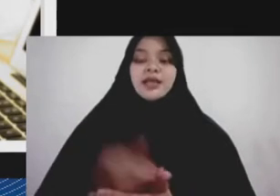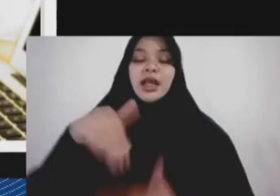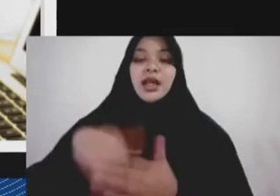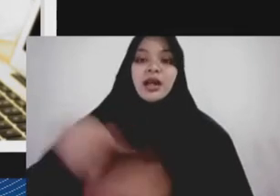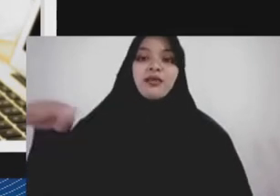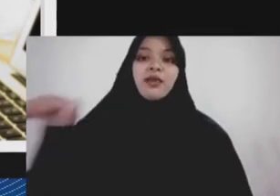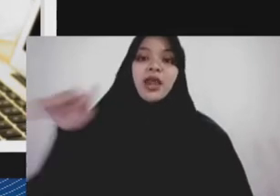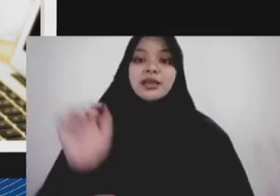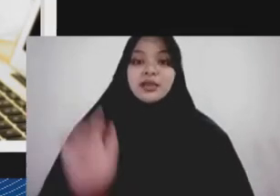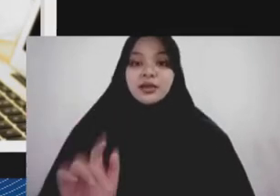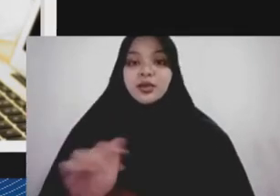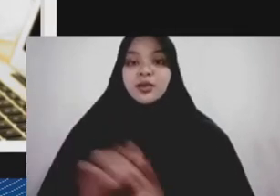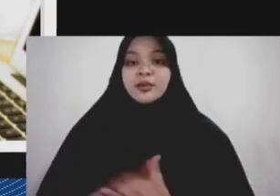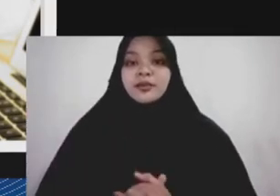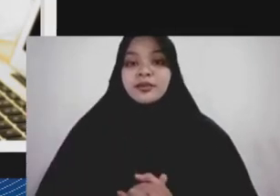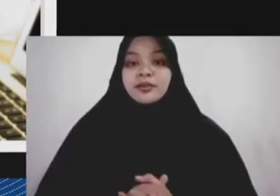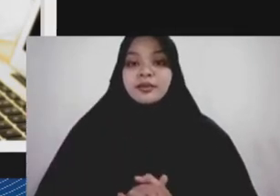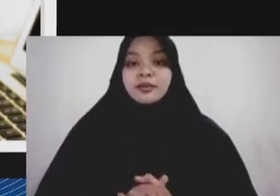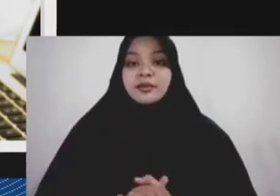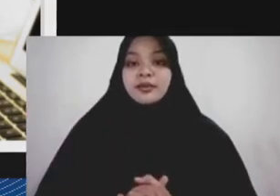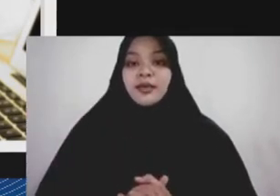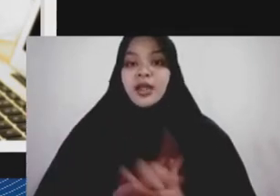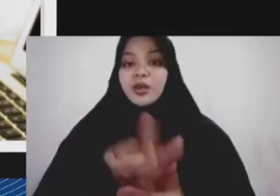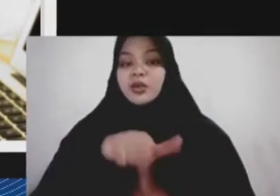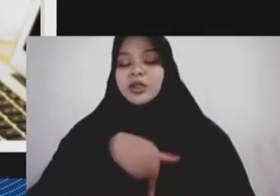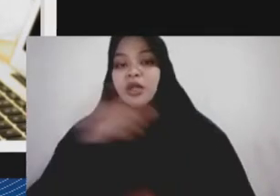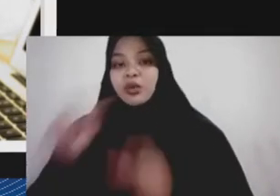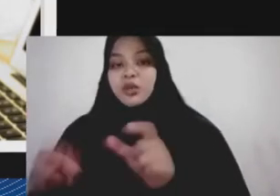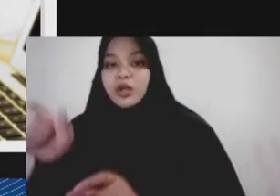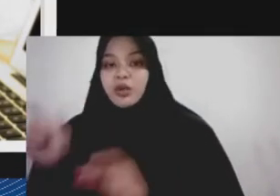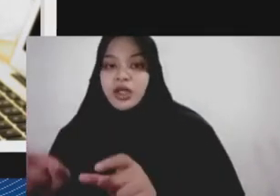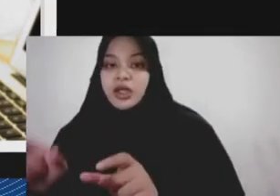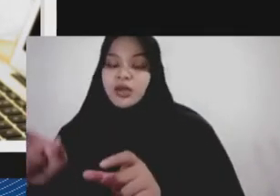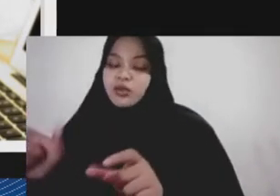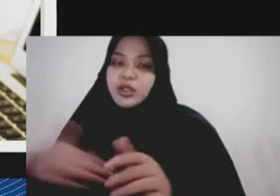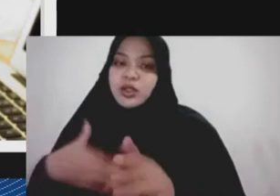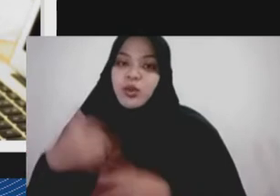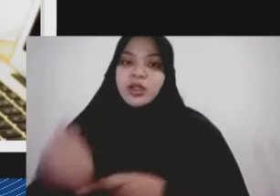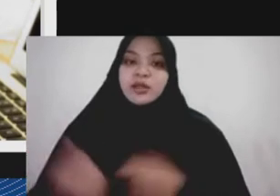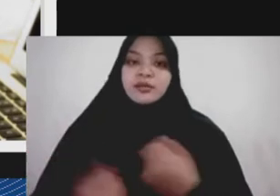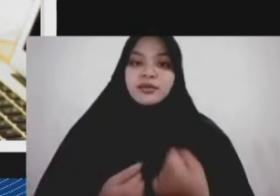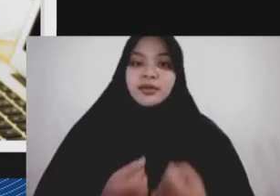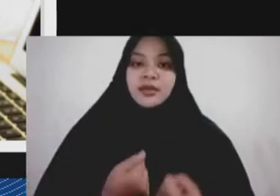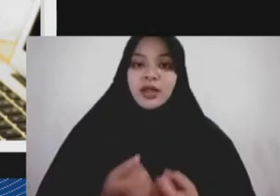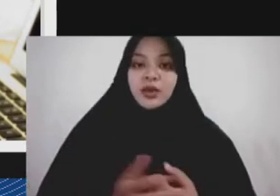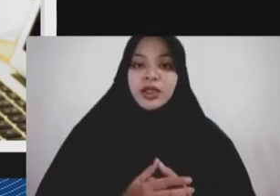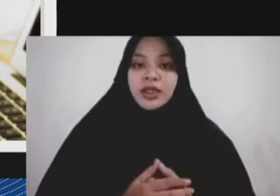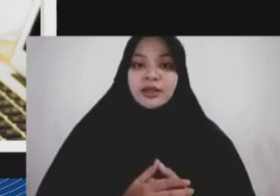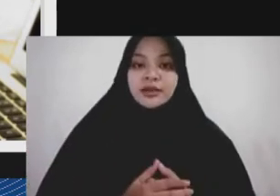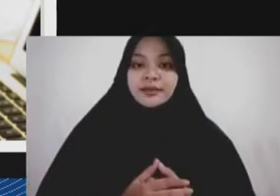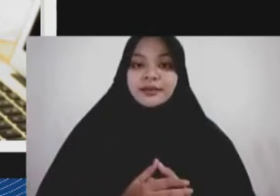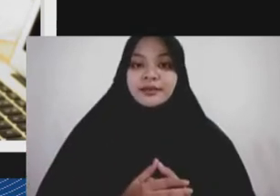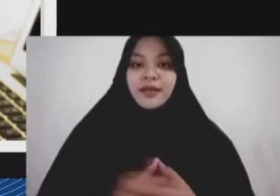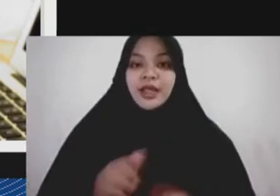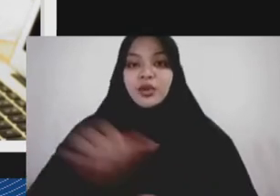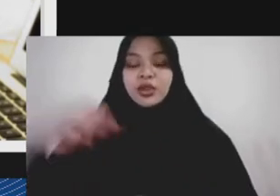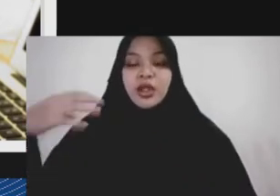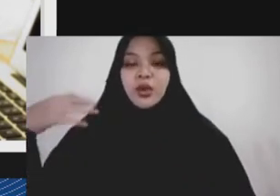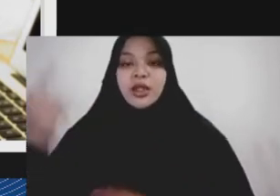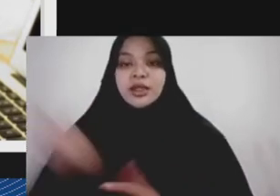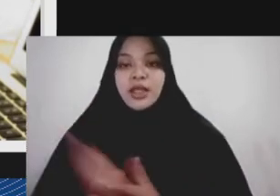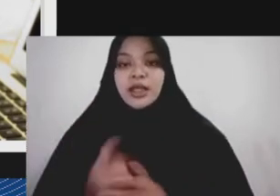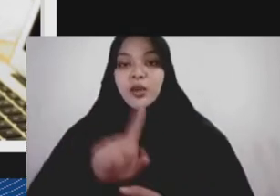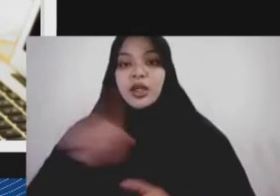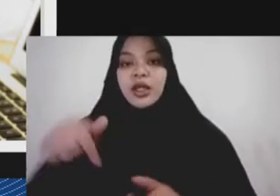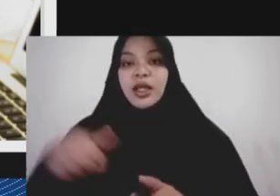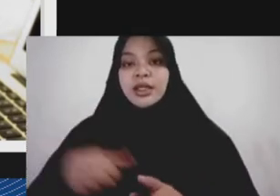police and justice system actors, they need to be trained to address reporting gender-based violence using survivor-centered approaches,